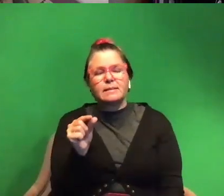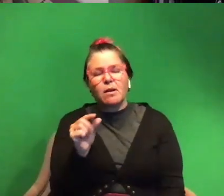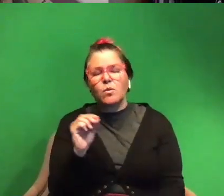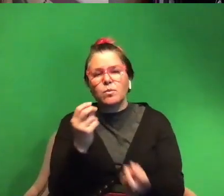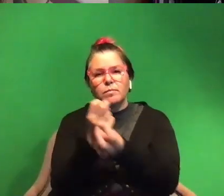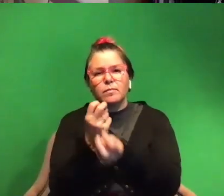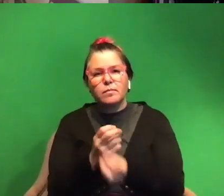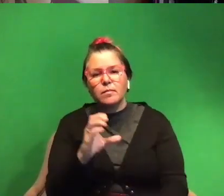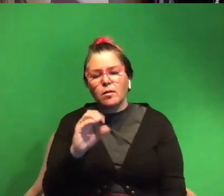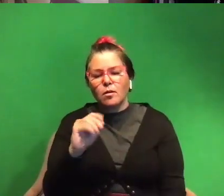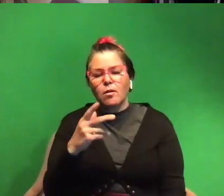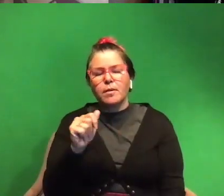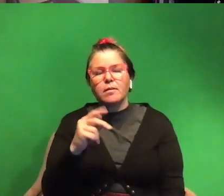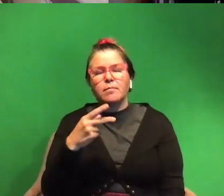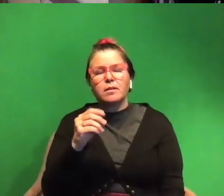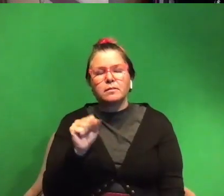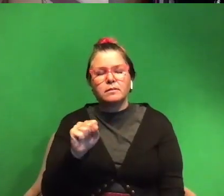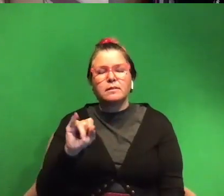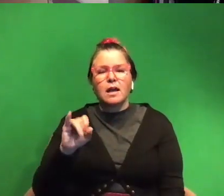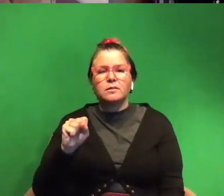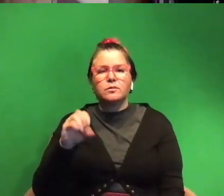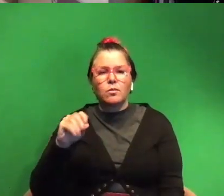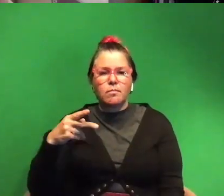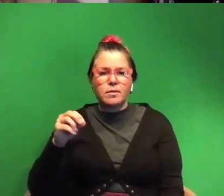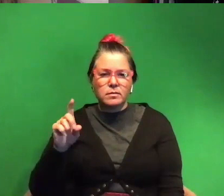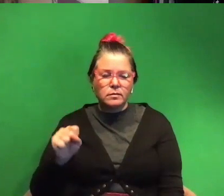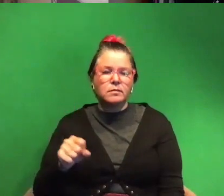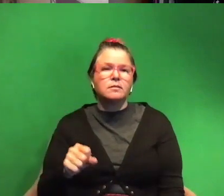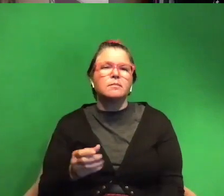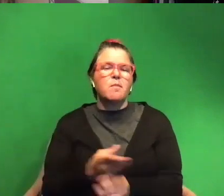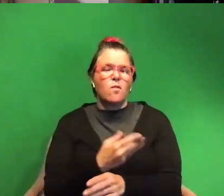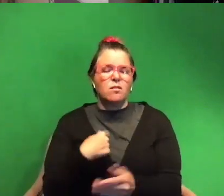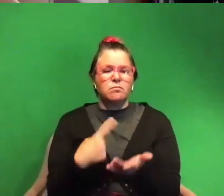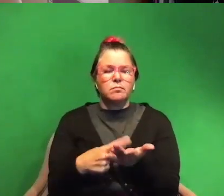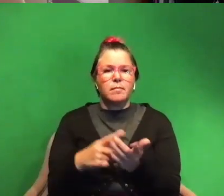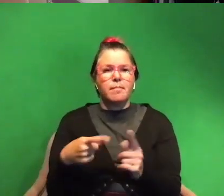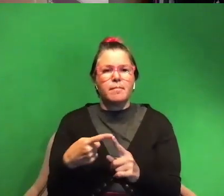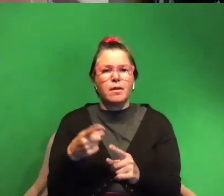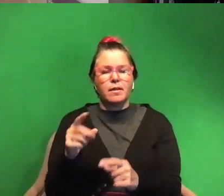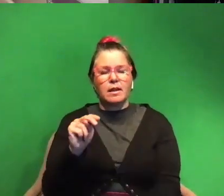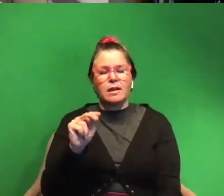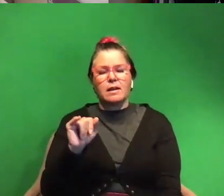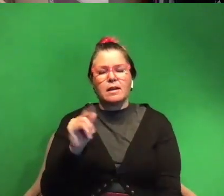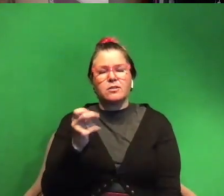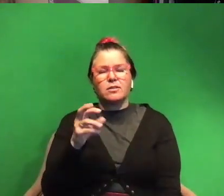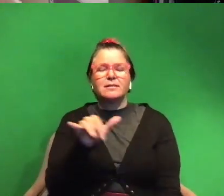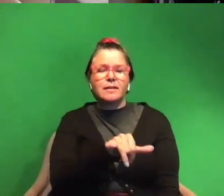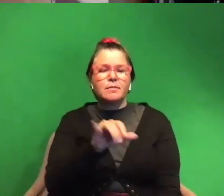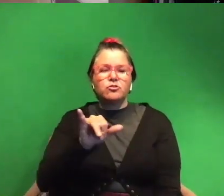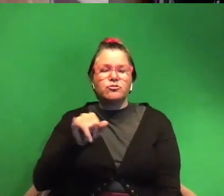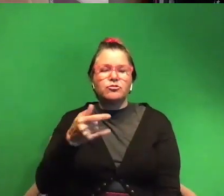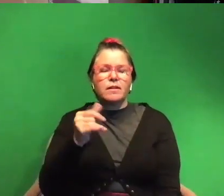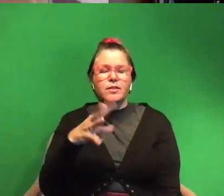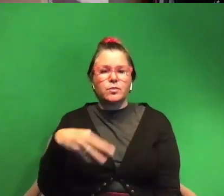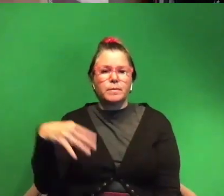little copepods or isopods. So before, when I was talking about how they are cnidarians, like a jellyfish, if you've ever